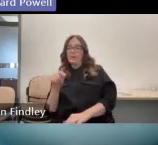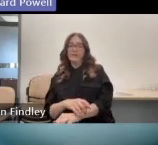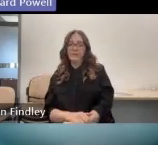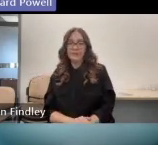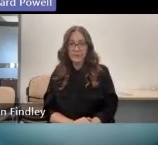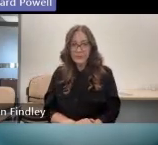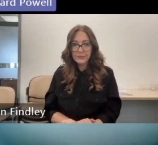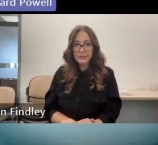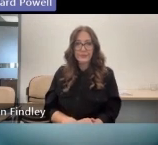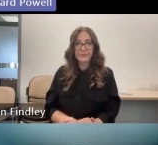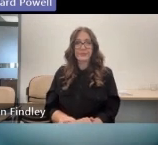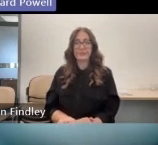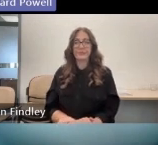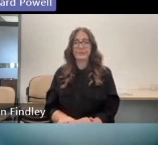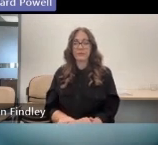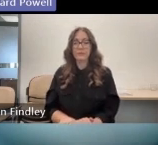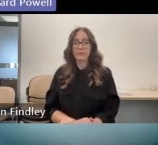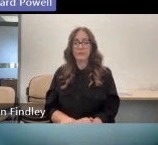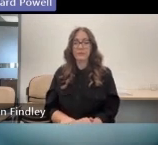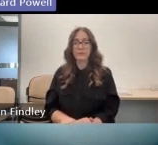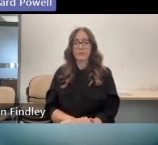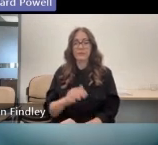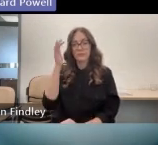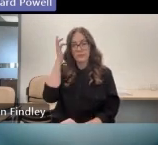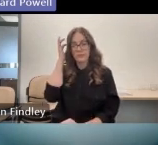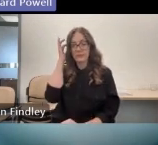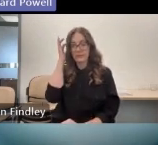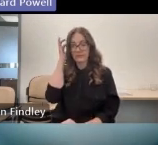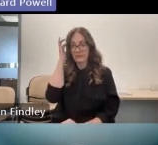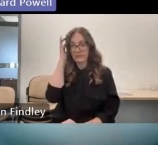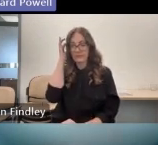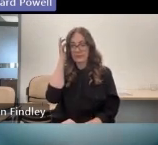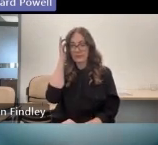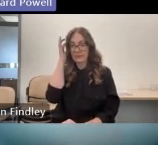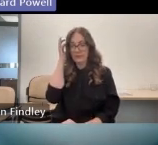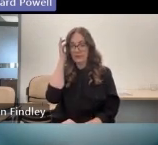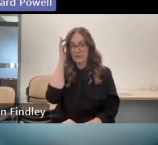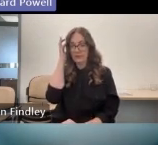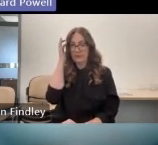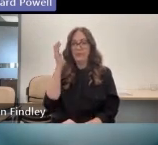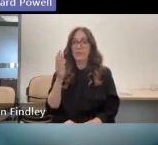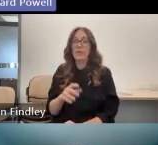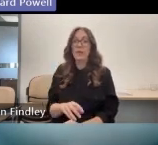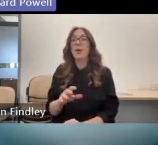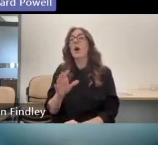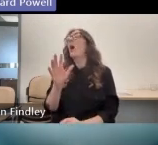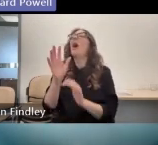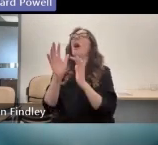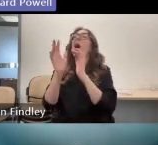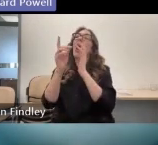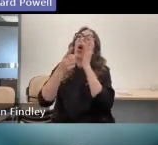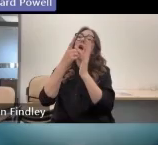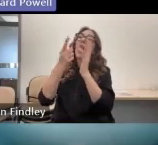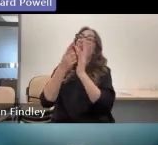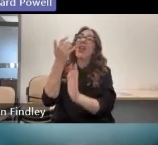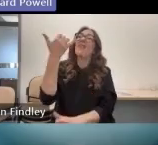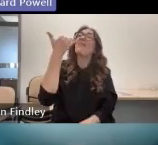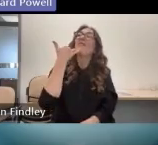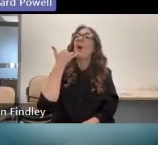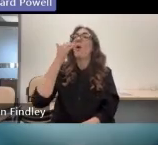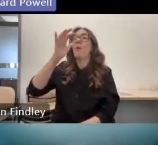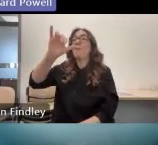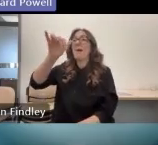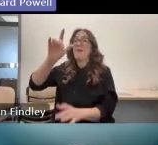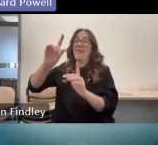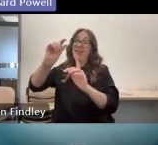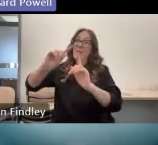left, and you might have the 3 stripes on the right. They may be slightly different, but they all do the